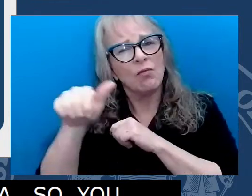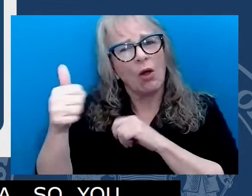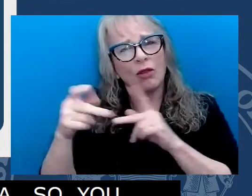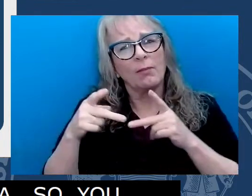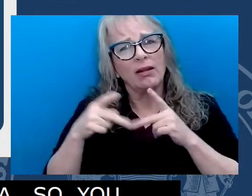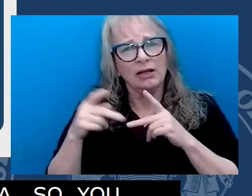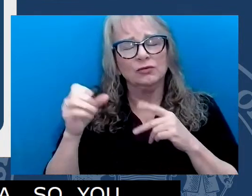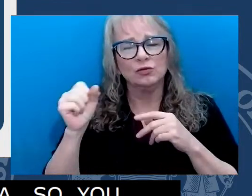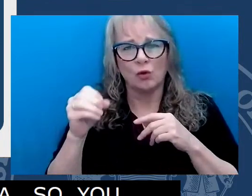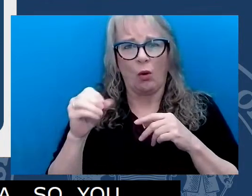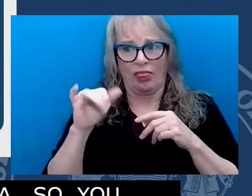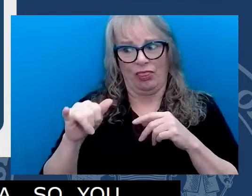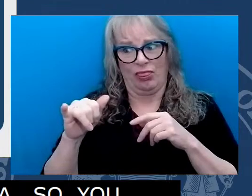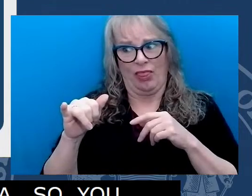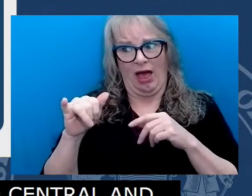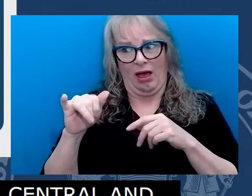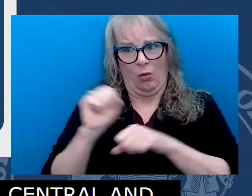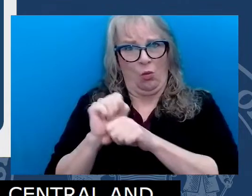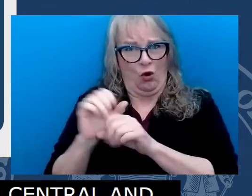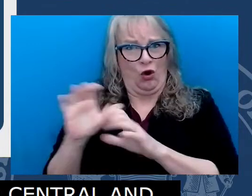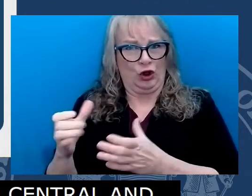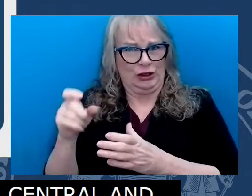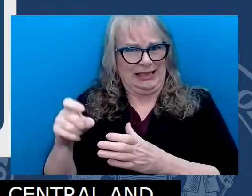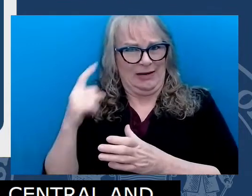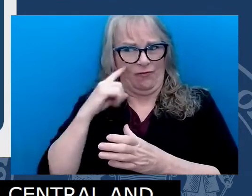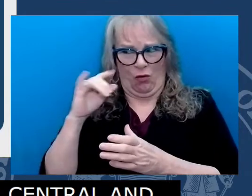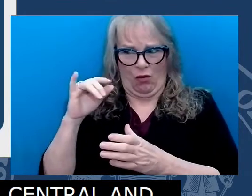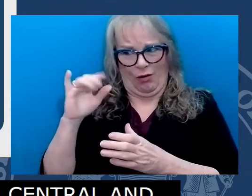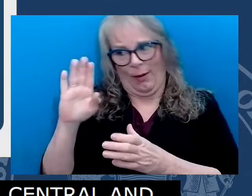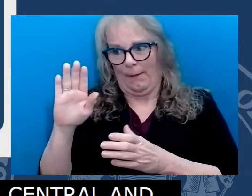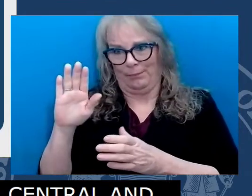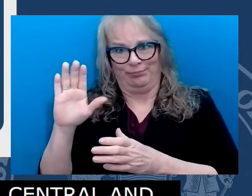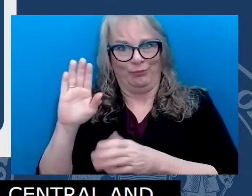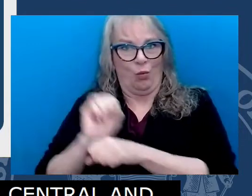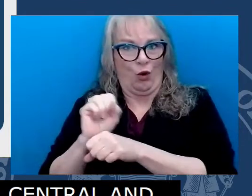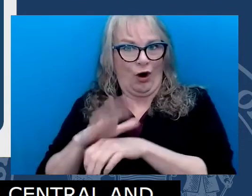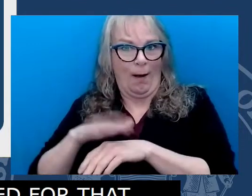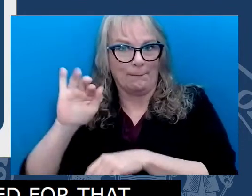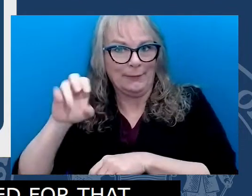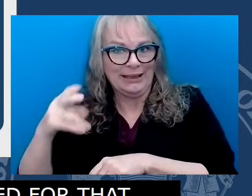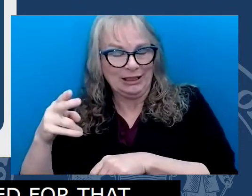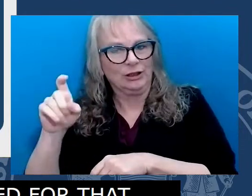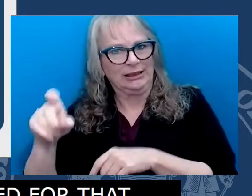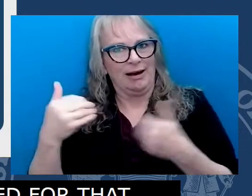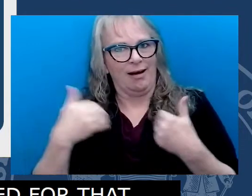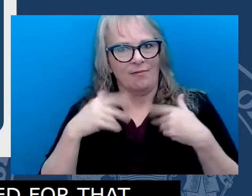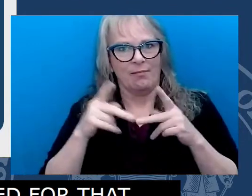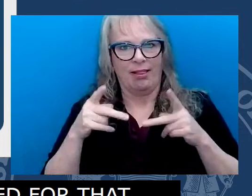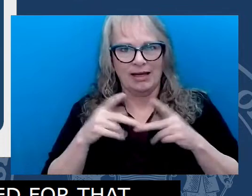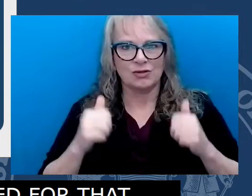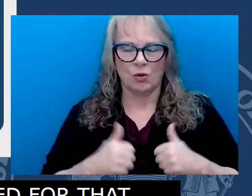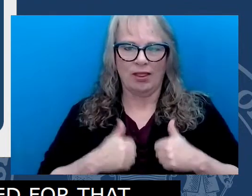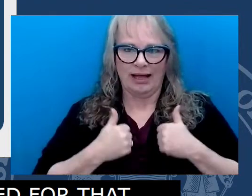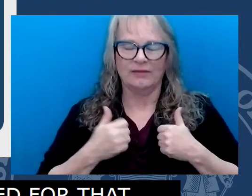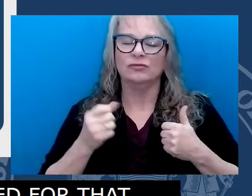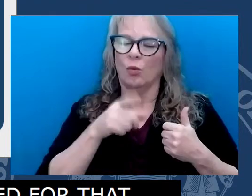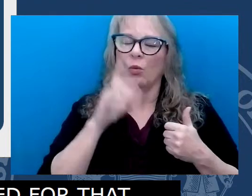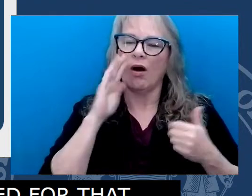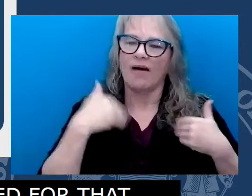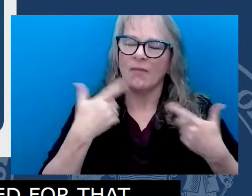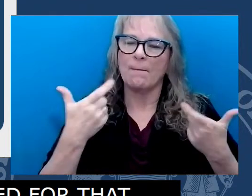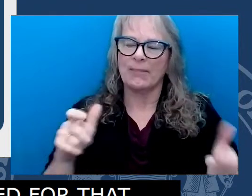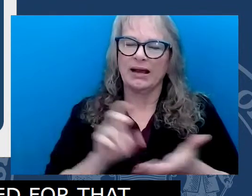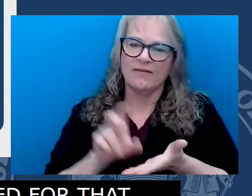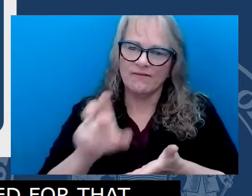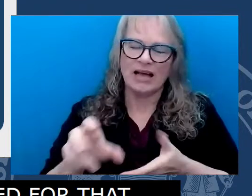need for that part of the economy, those folks have a place to live. So a big investment in housing. During the